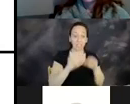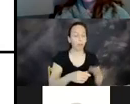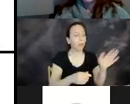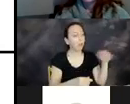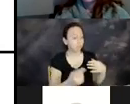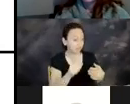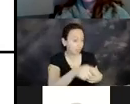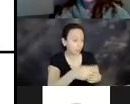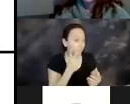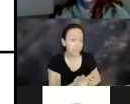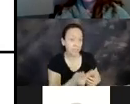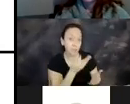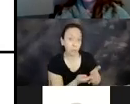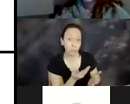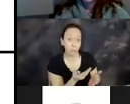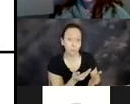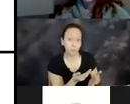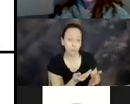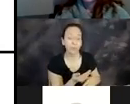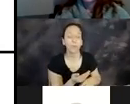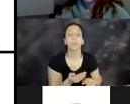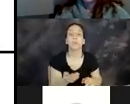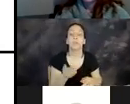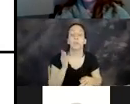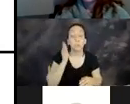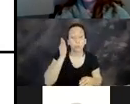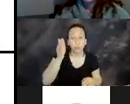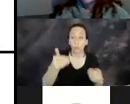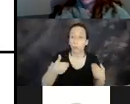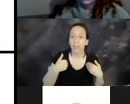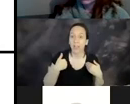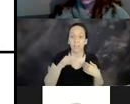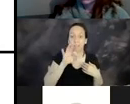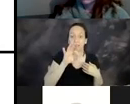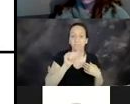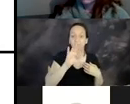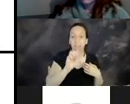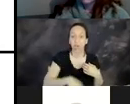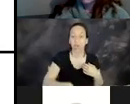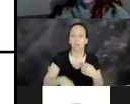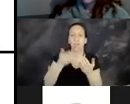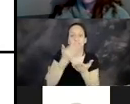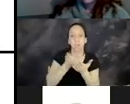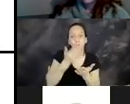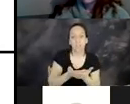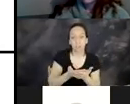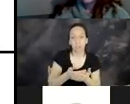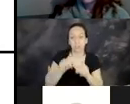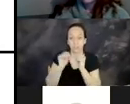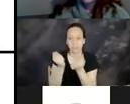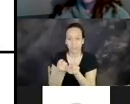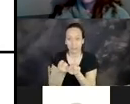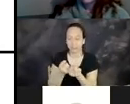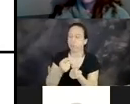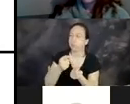system. In the future, we will have a fare verification team that will be standing up in calendar year